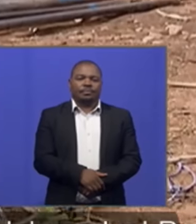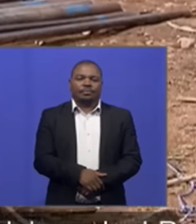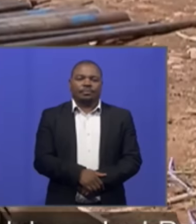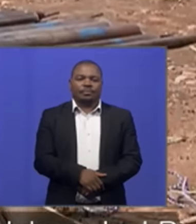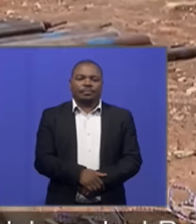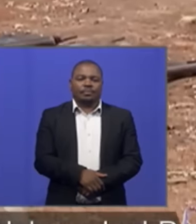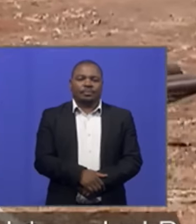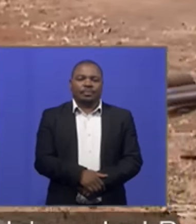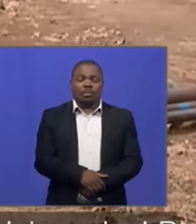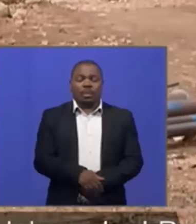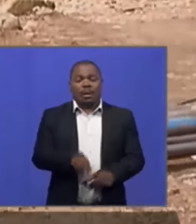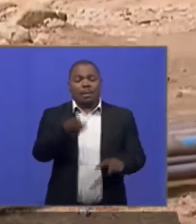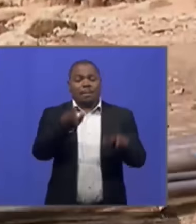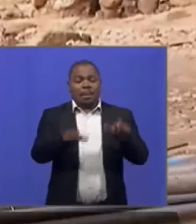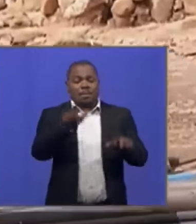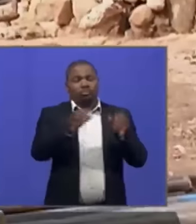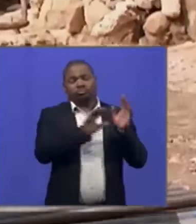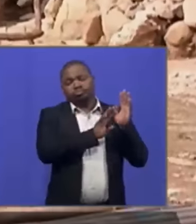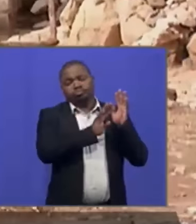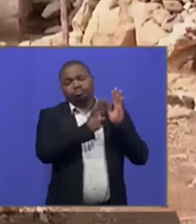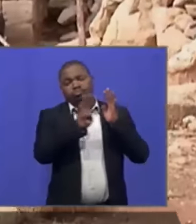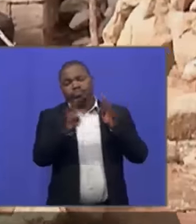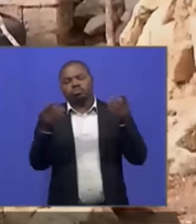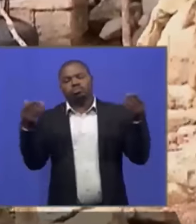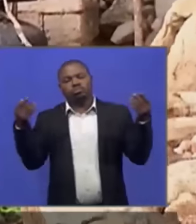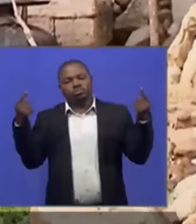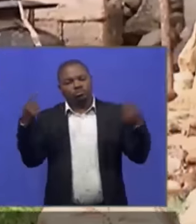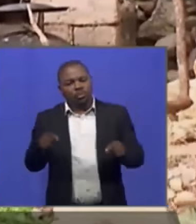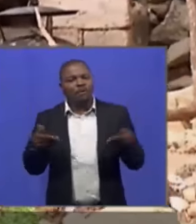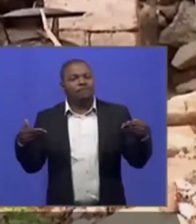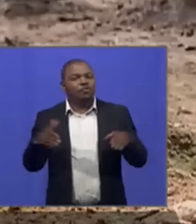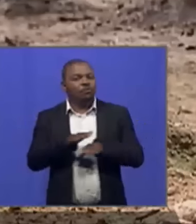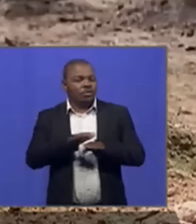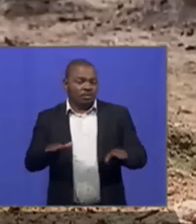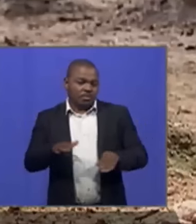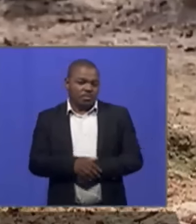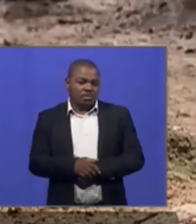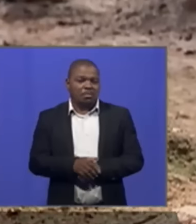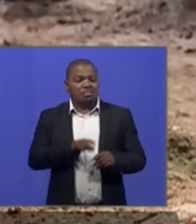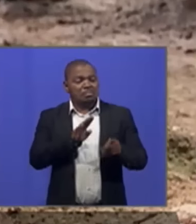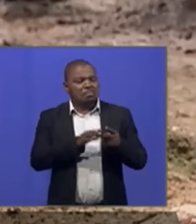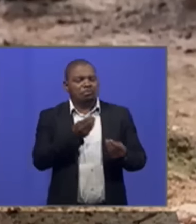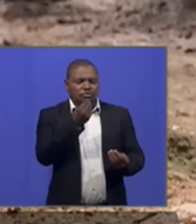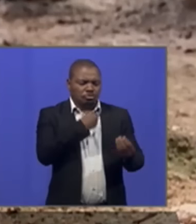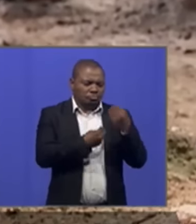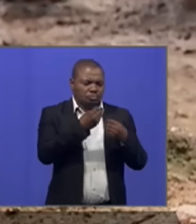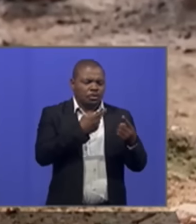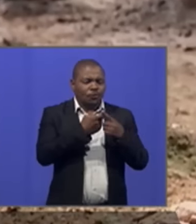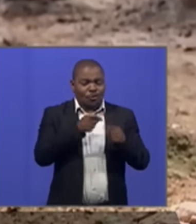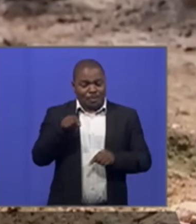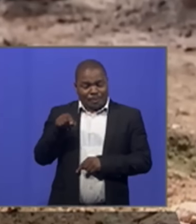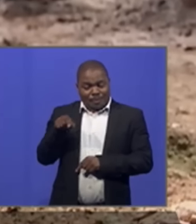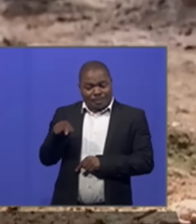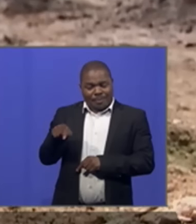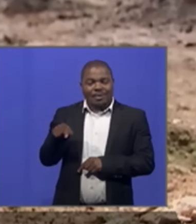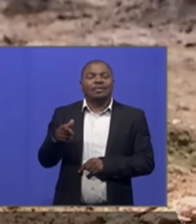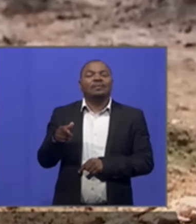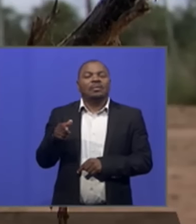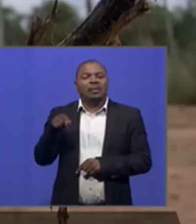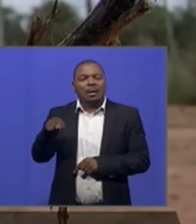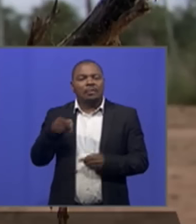Palo e kwa godimo ya batho ba ne ba tsenela tirelo phitlho, batho ba ba amegileng ba jele dijo tse gotweng di tshetswe botlhole kwa